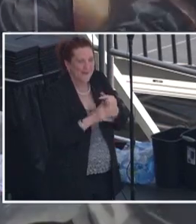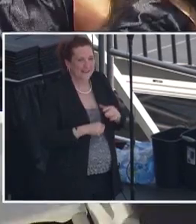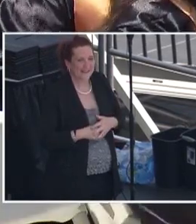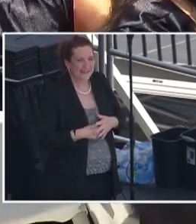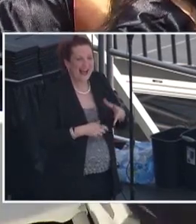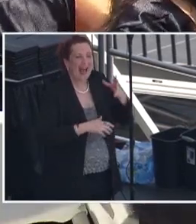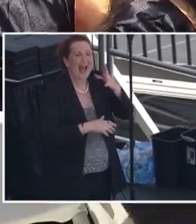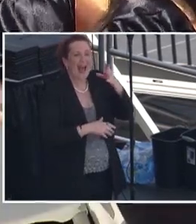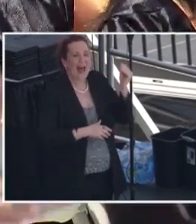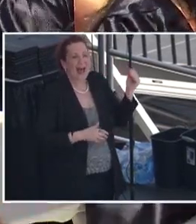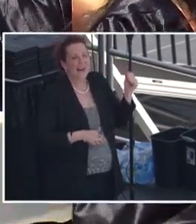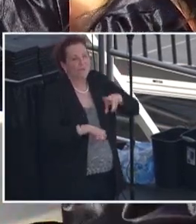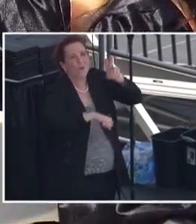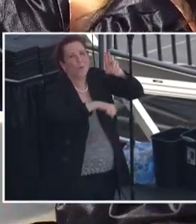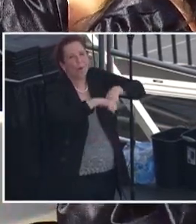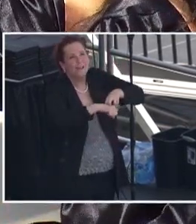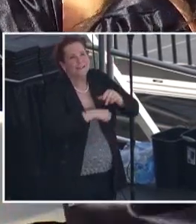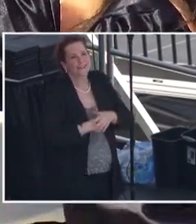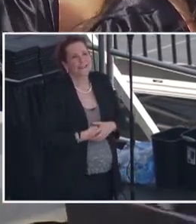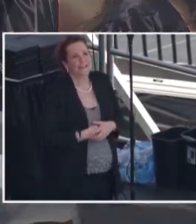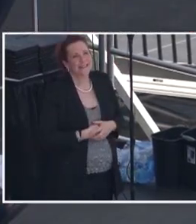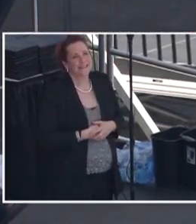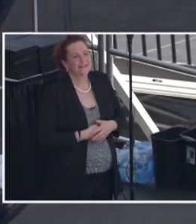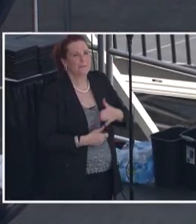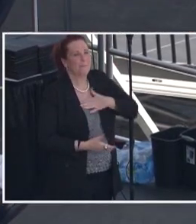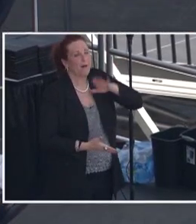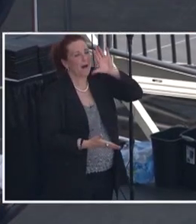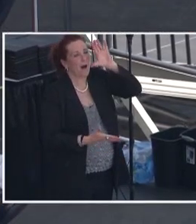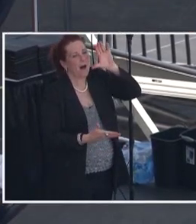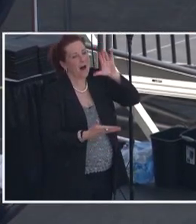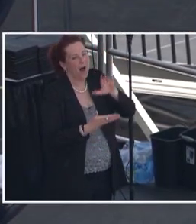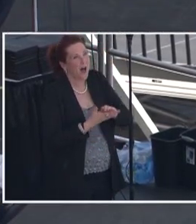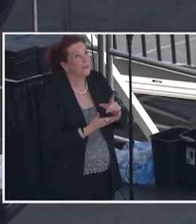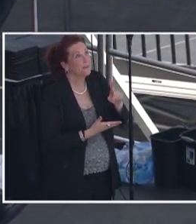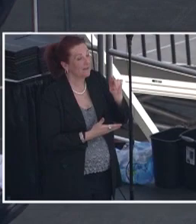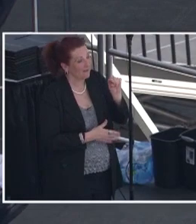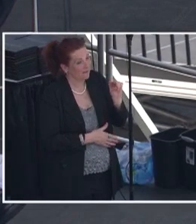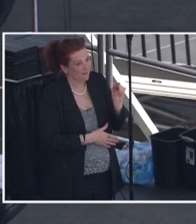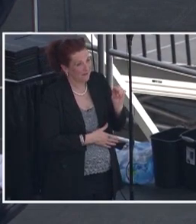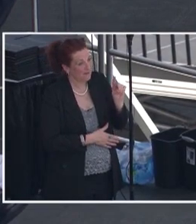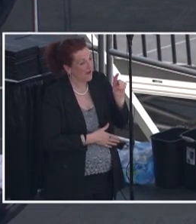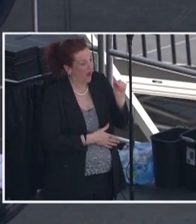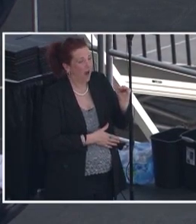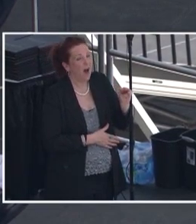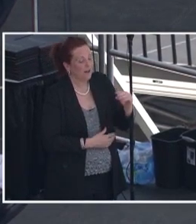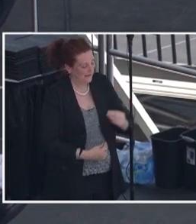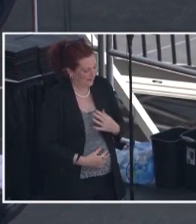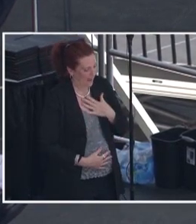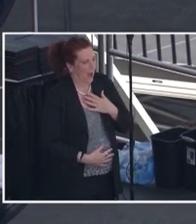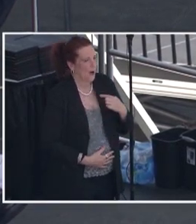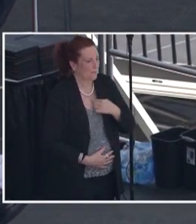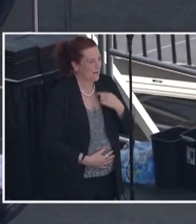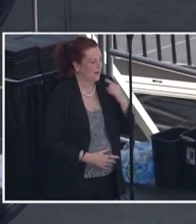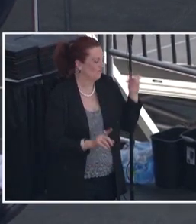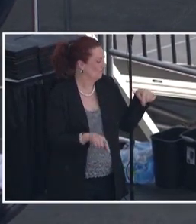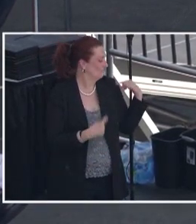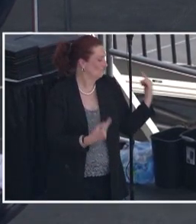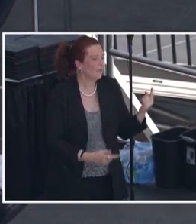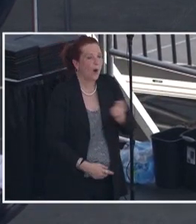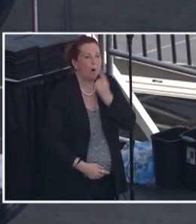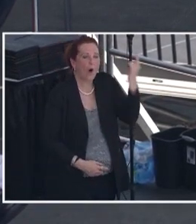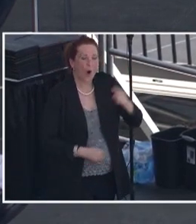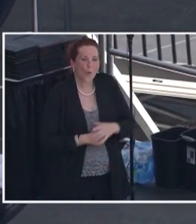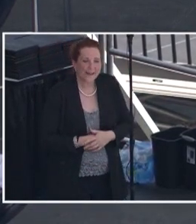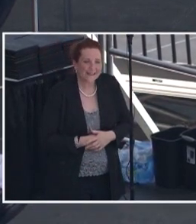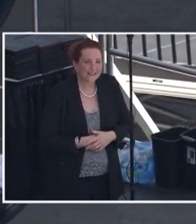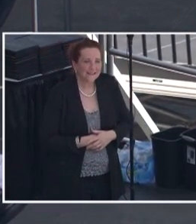And of course, my husband Don, for his inspiration. I would encourage all of